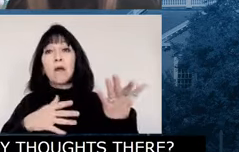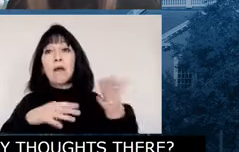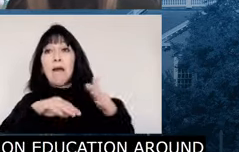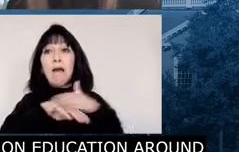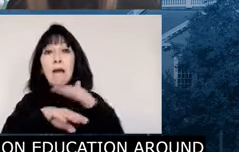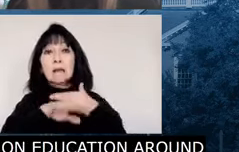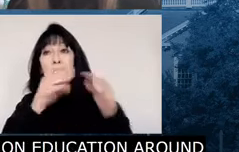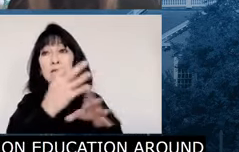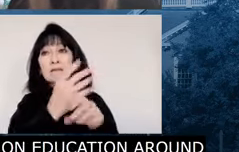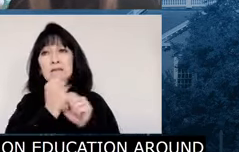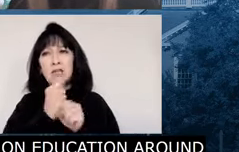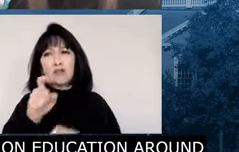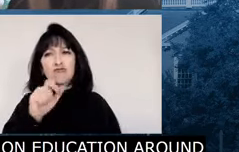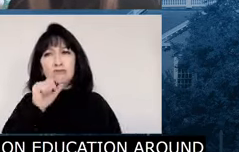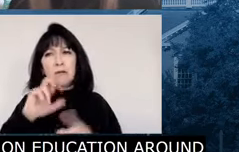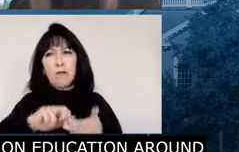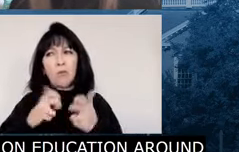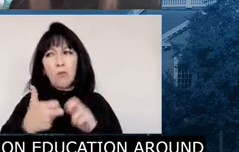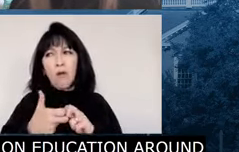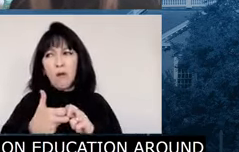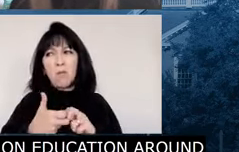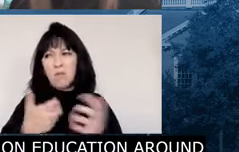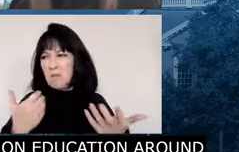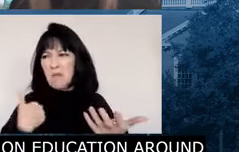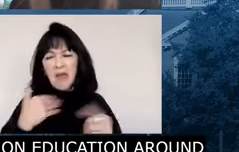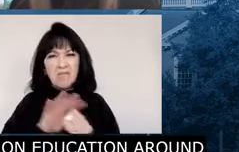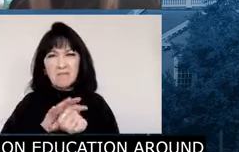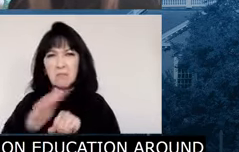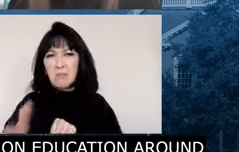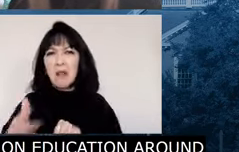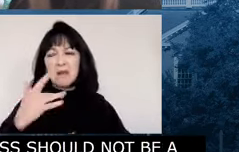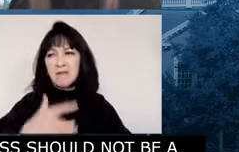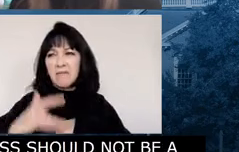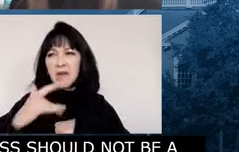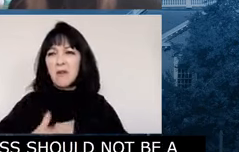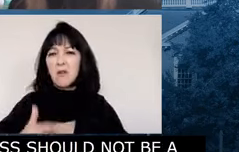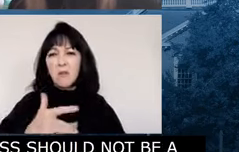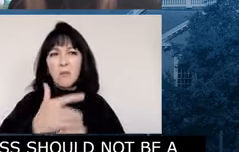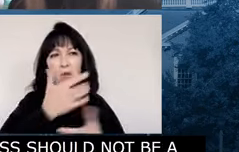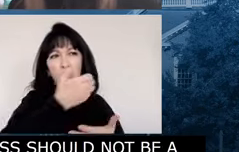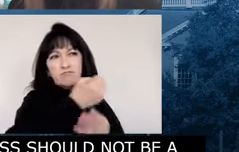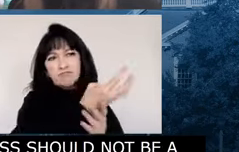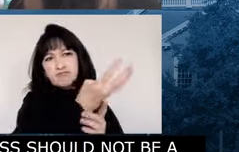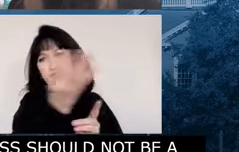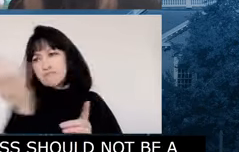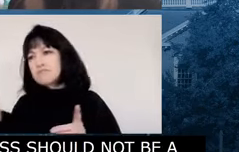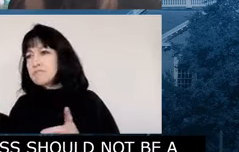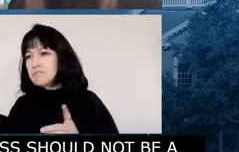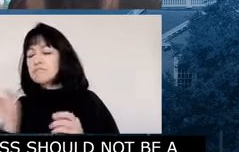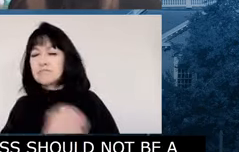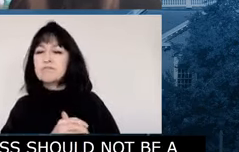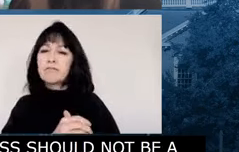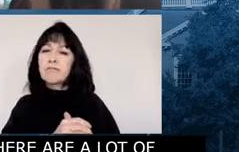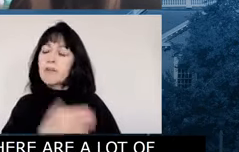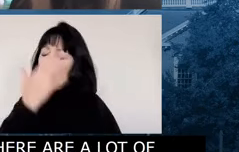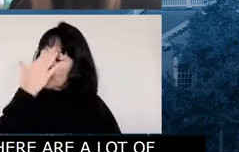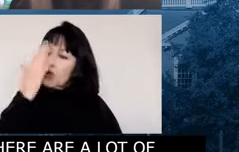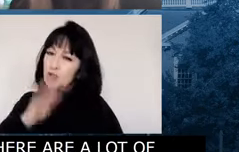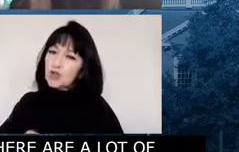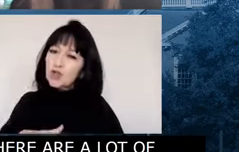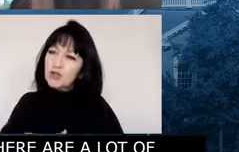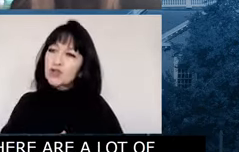problem at this point because there are a lot of access points for vaccination, but we know that there remain a lot